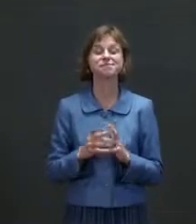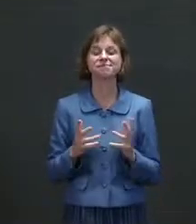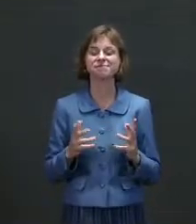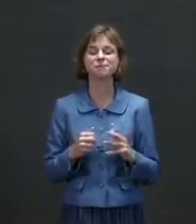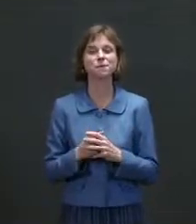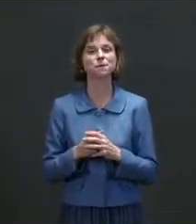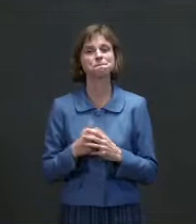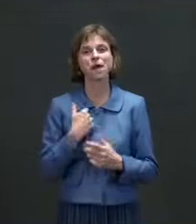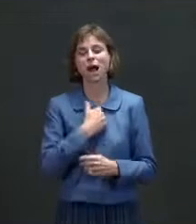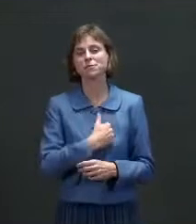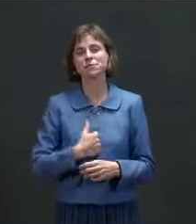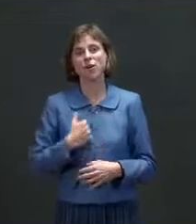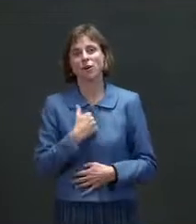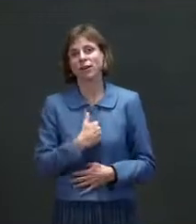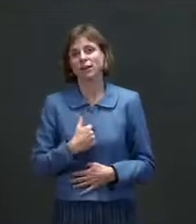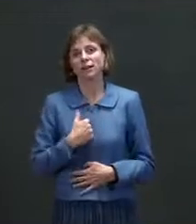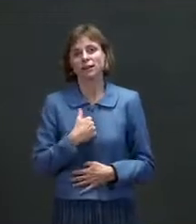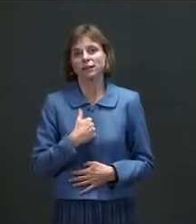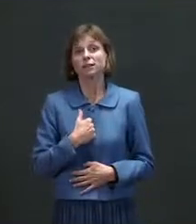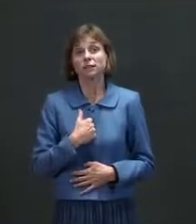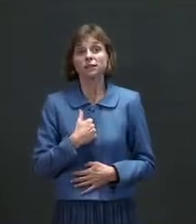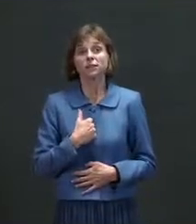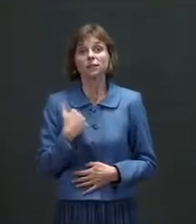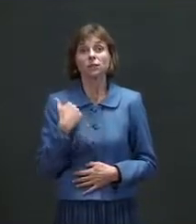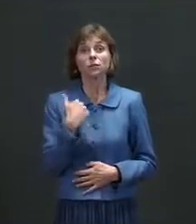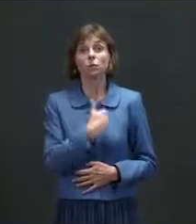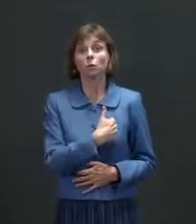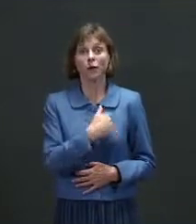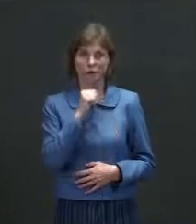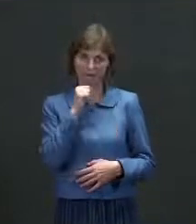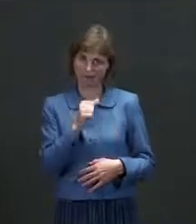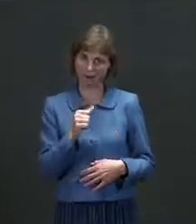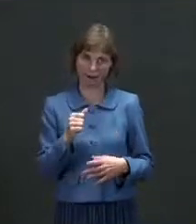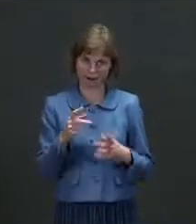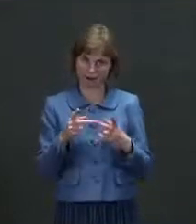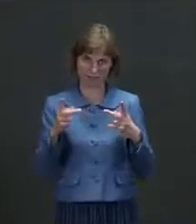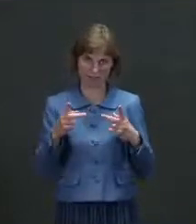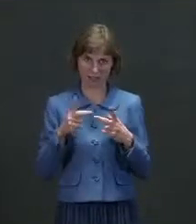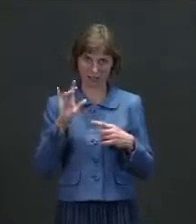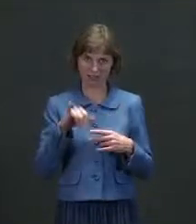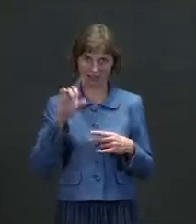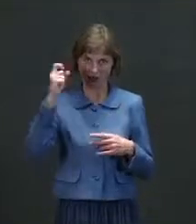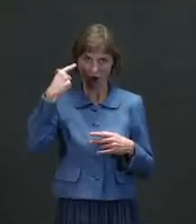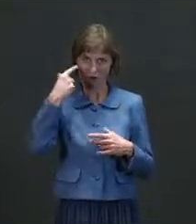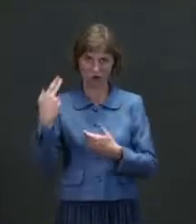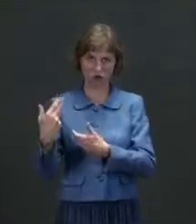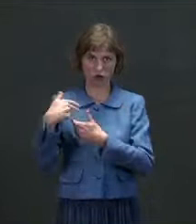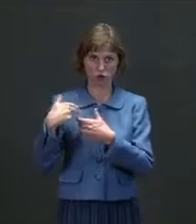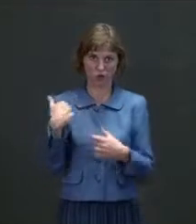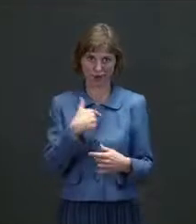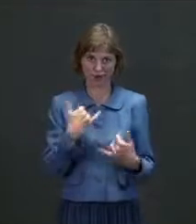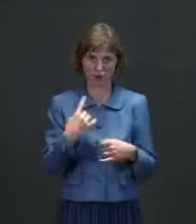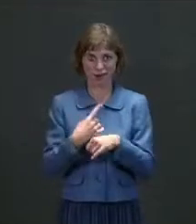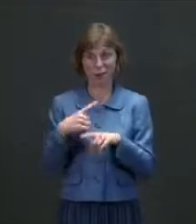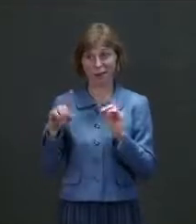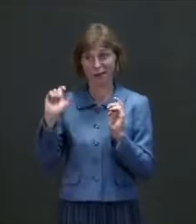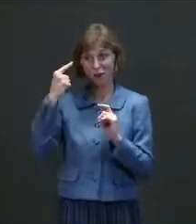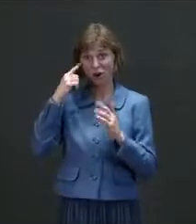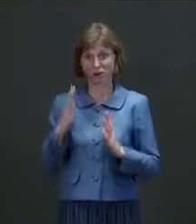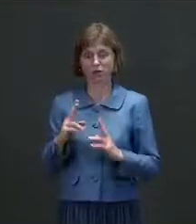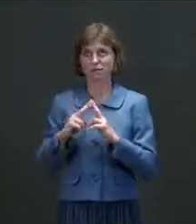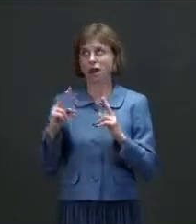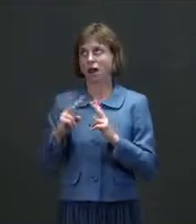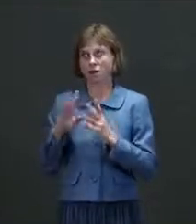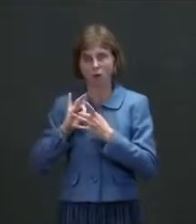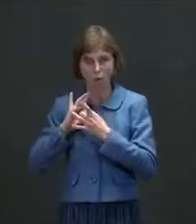I'm sorry that we weren't in a position that the governor could be with us today, but he's been very, very cooperative,